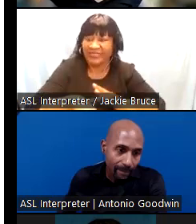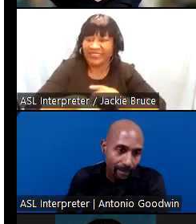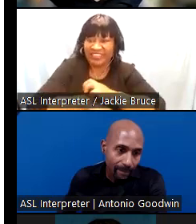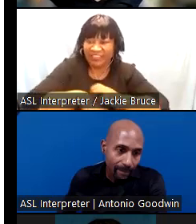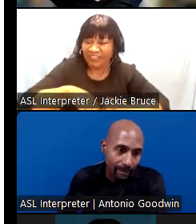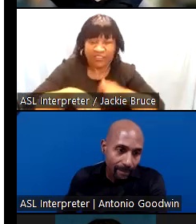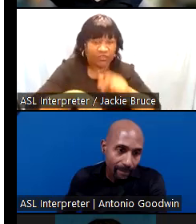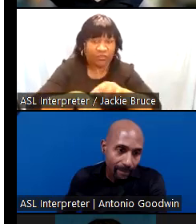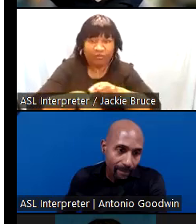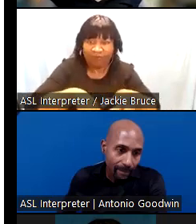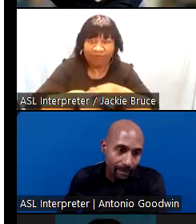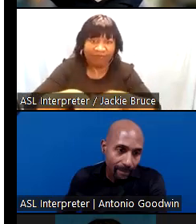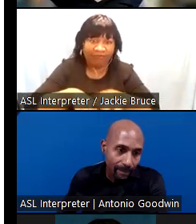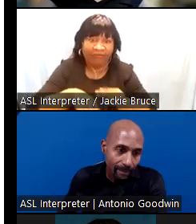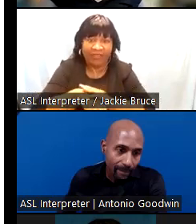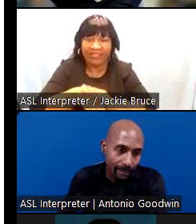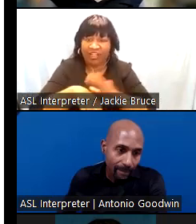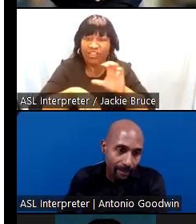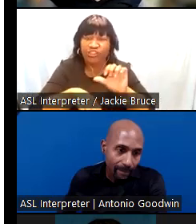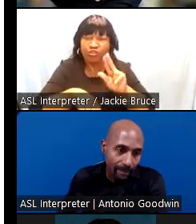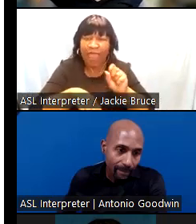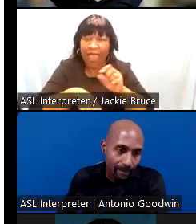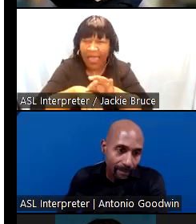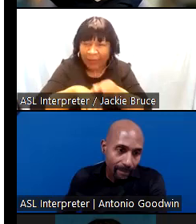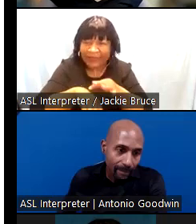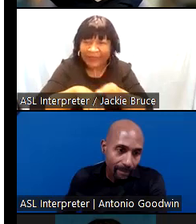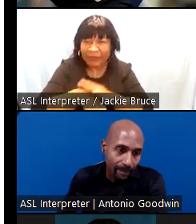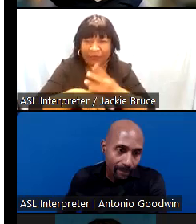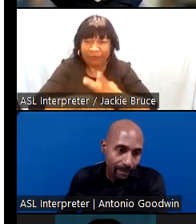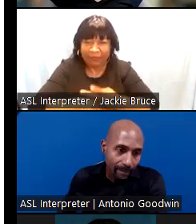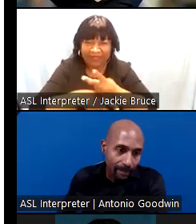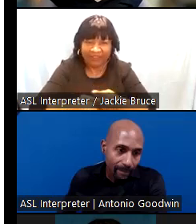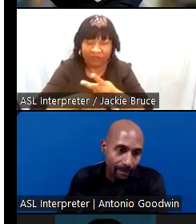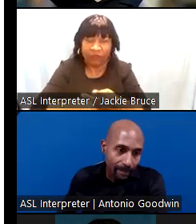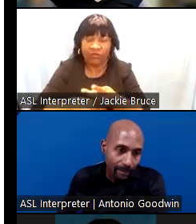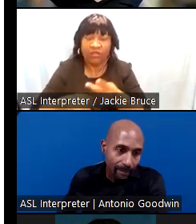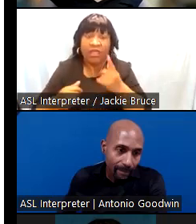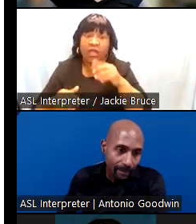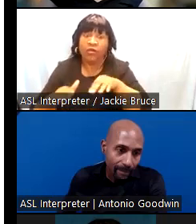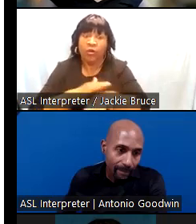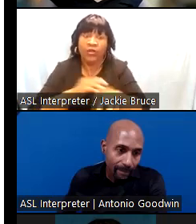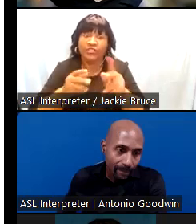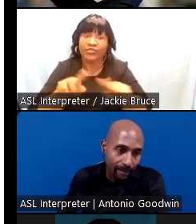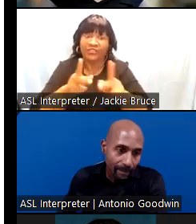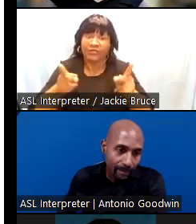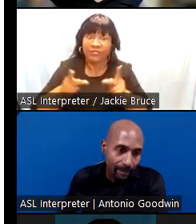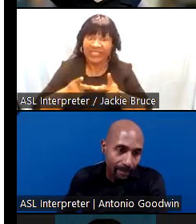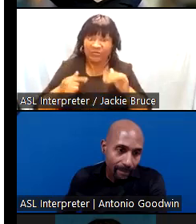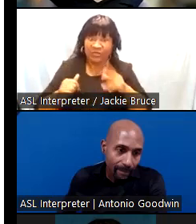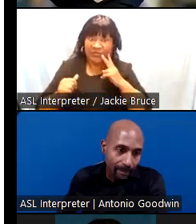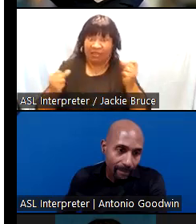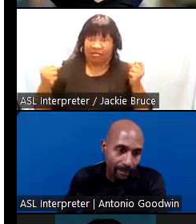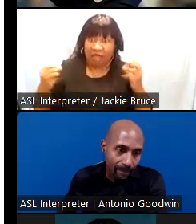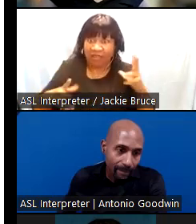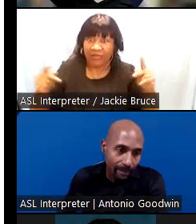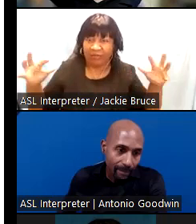scabs. Sorry if I just grossed somebody out. You want to avoid going to spaces where there's going to be a lot of close